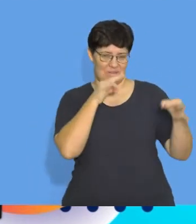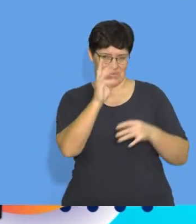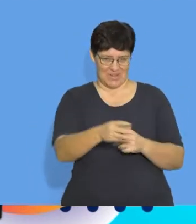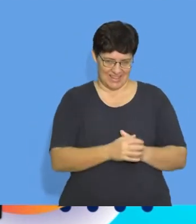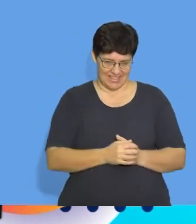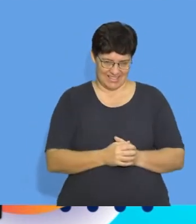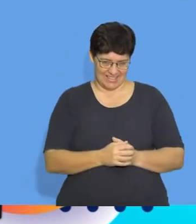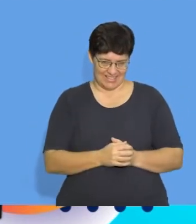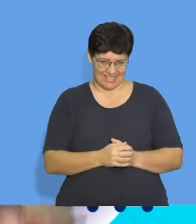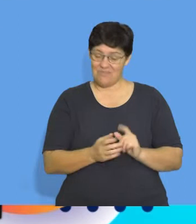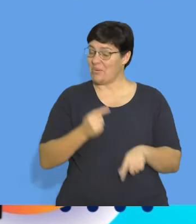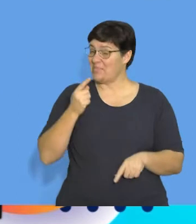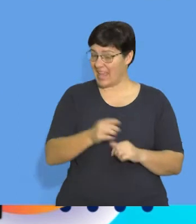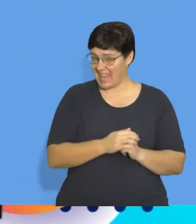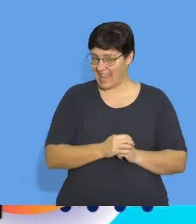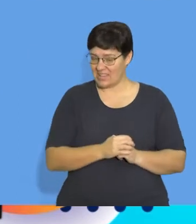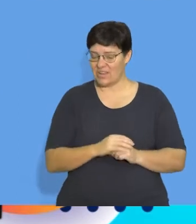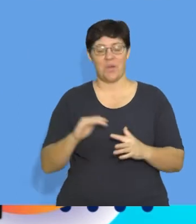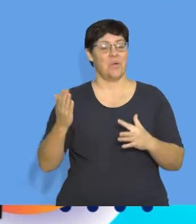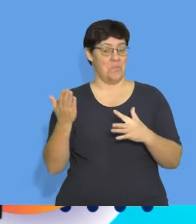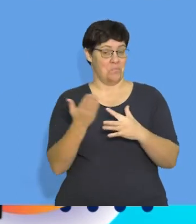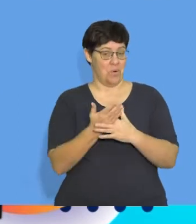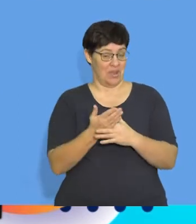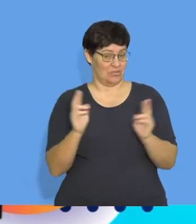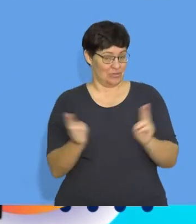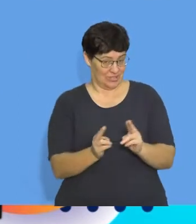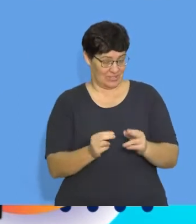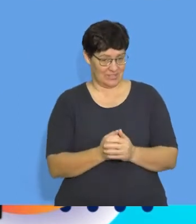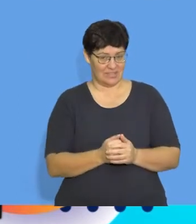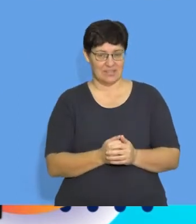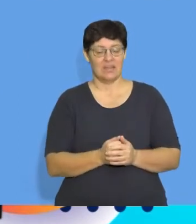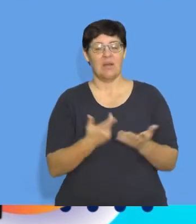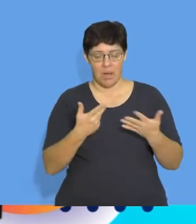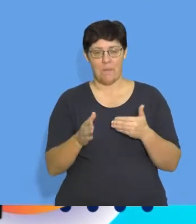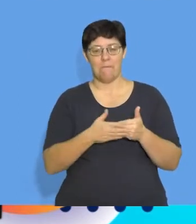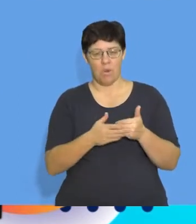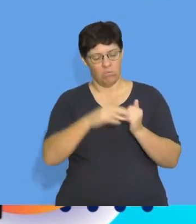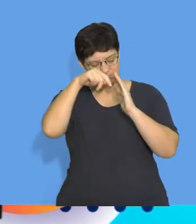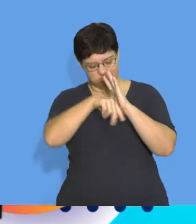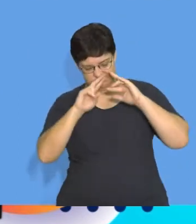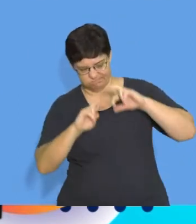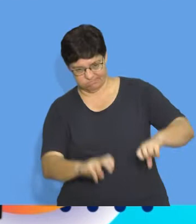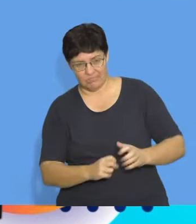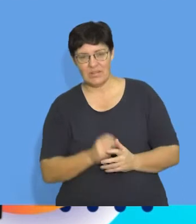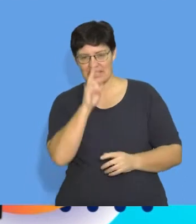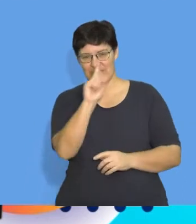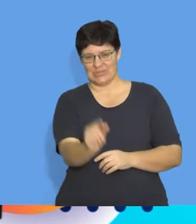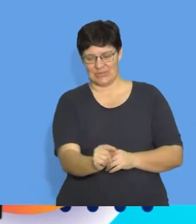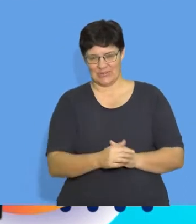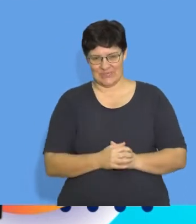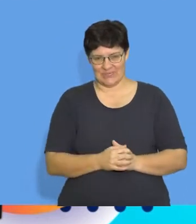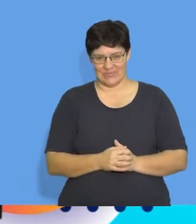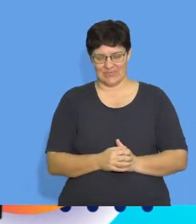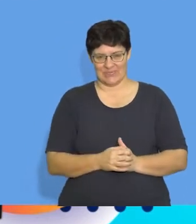And on that note, we're going to take a short break, and then we'll do some more in-depth look at this. I'll see you in a couple of minutes.